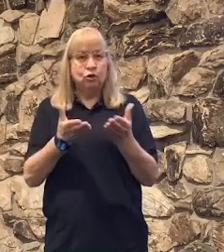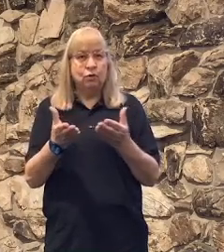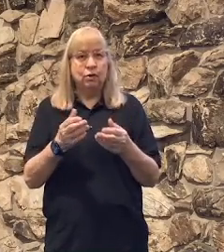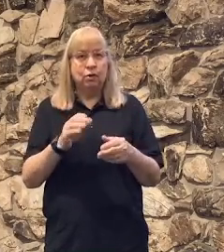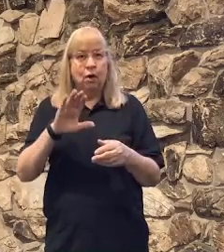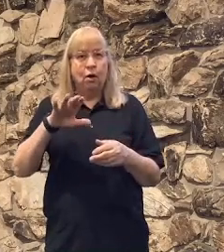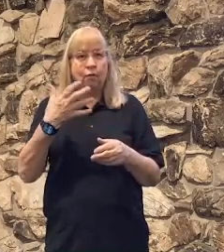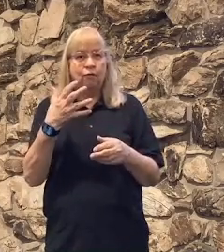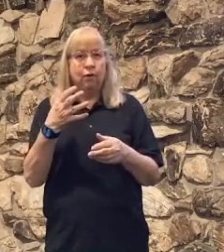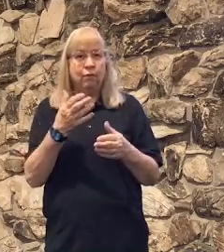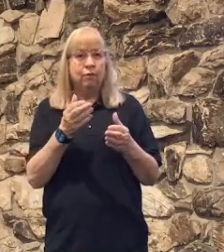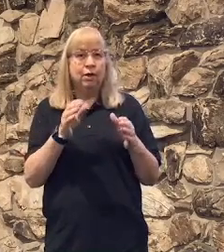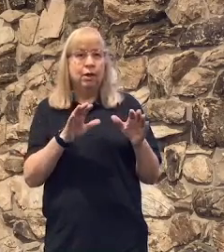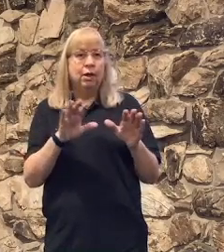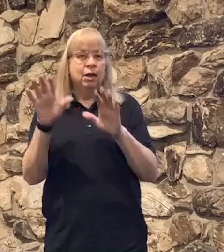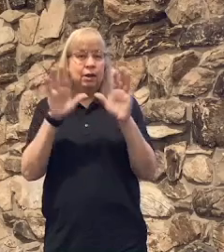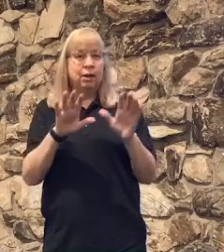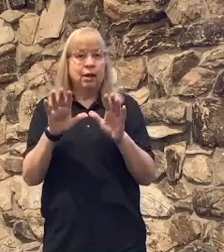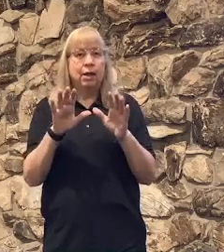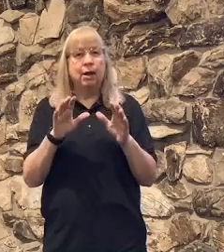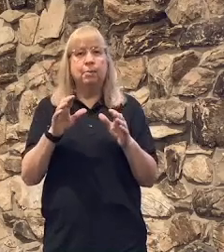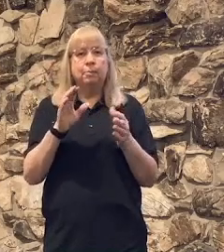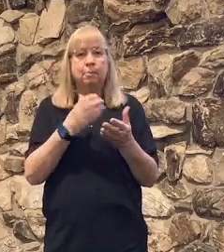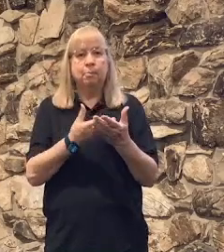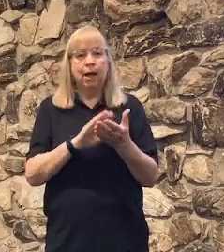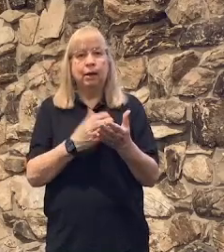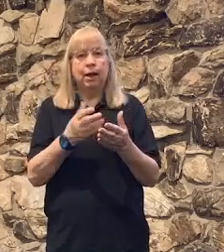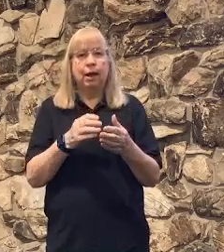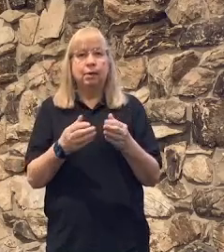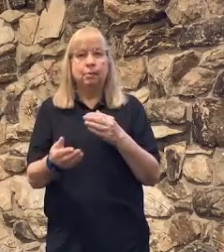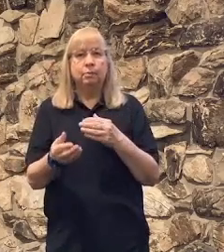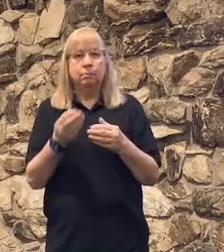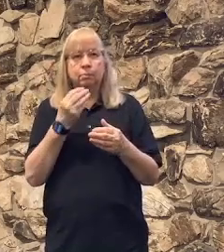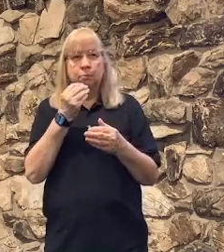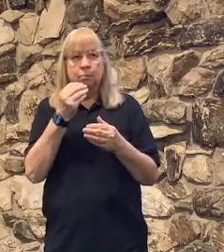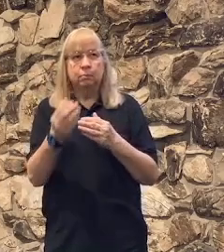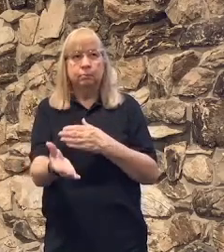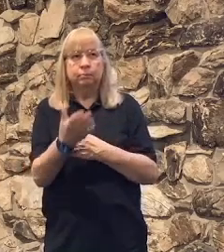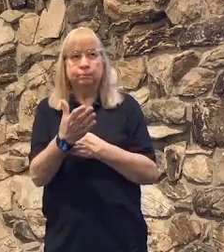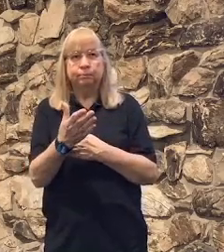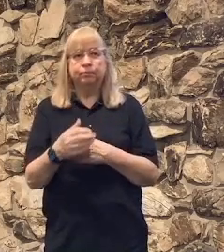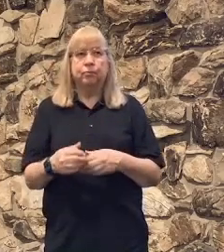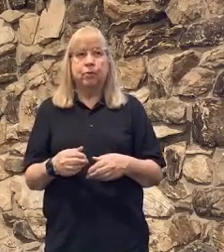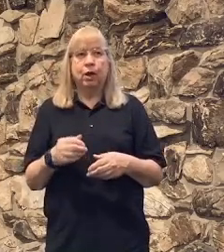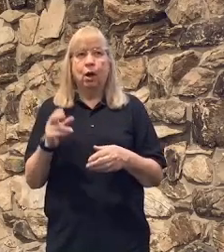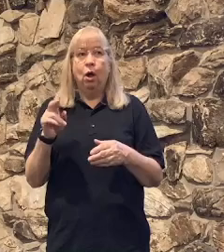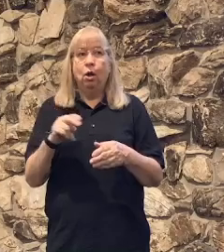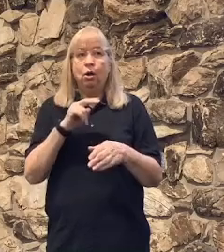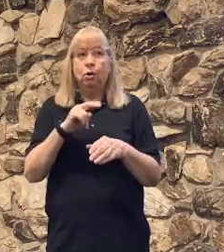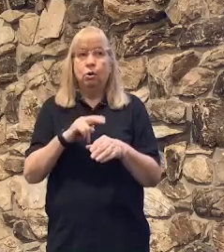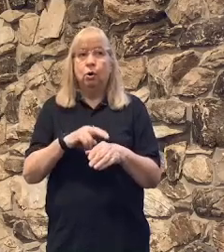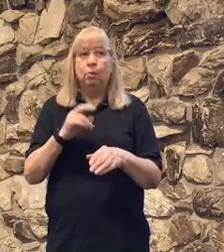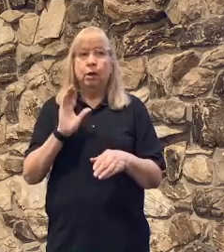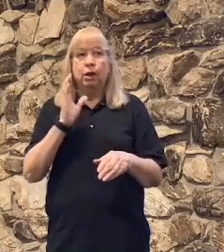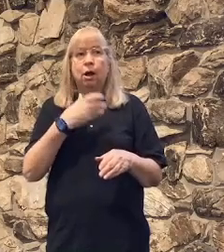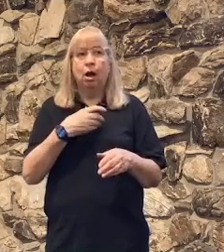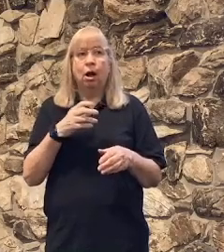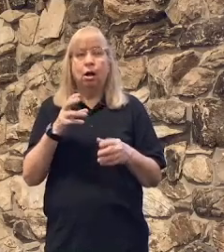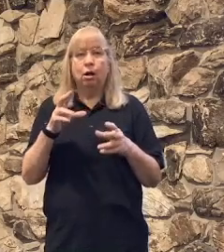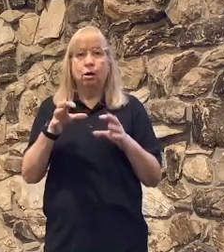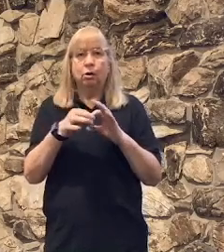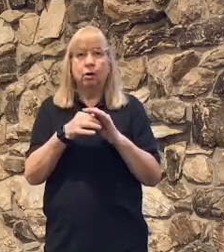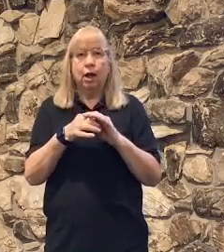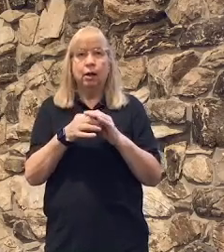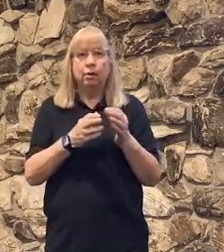Sunday pancake breakfast. I also wanted to mention that normally our United Methodist men's meeting is on